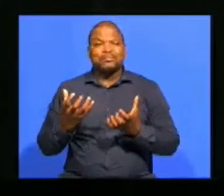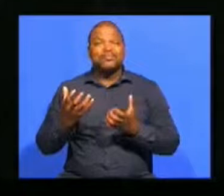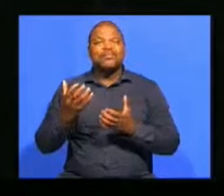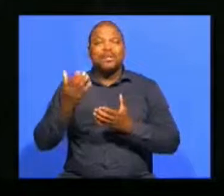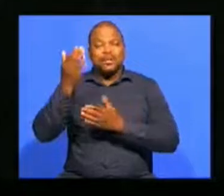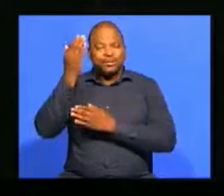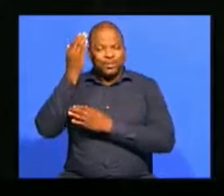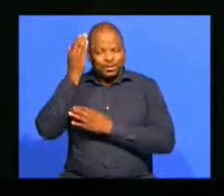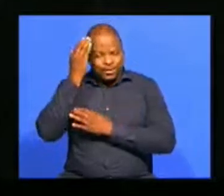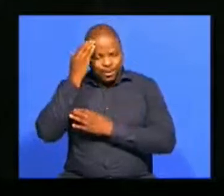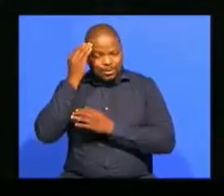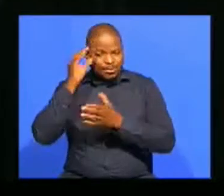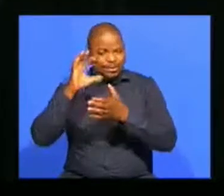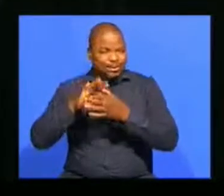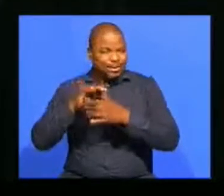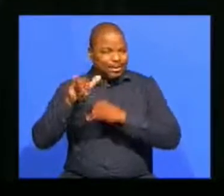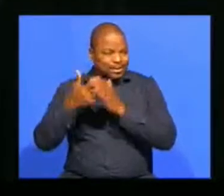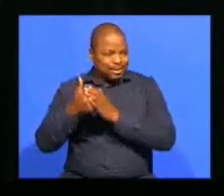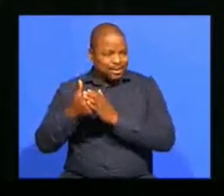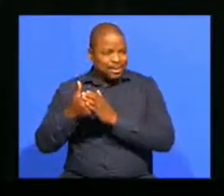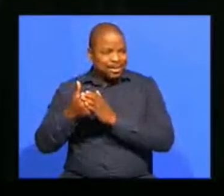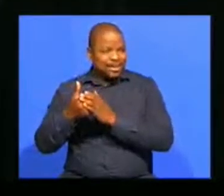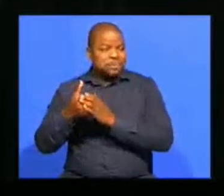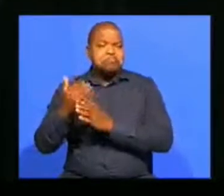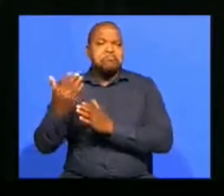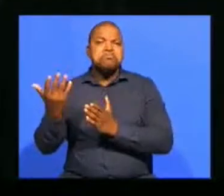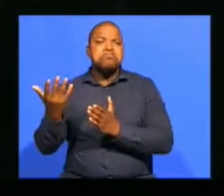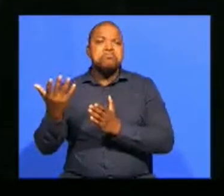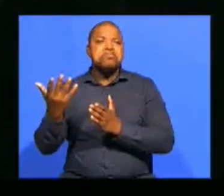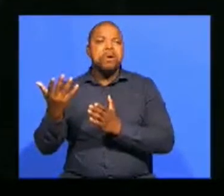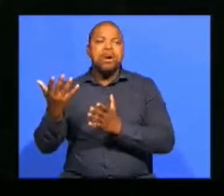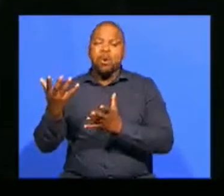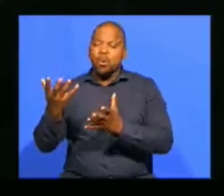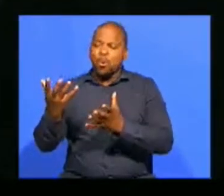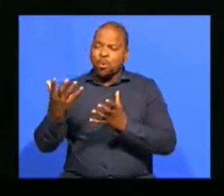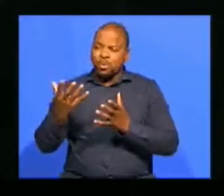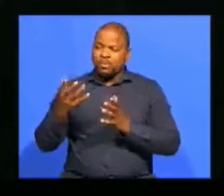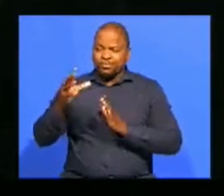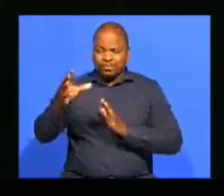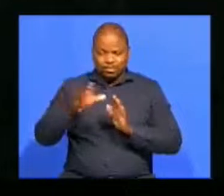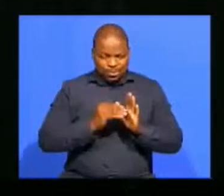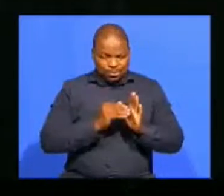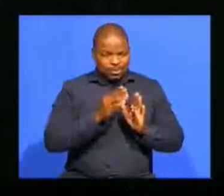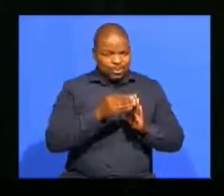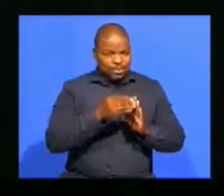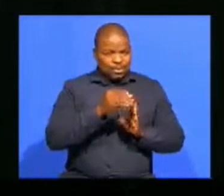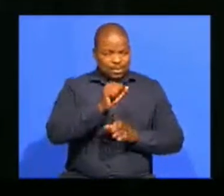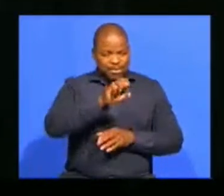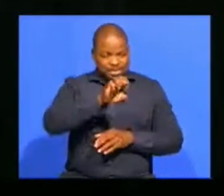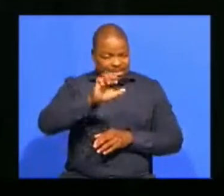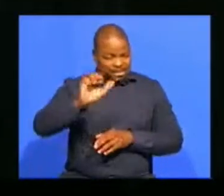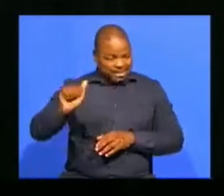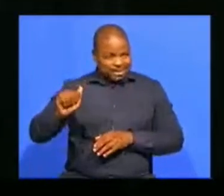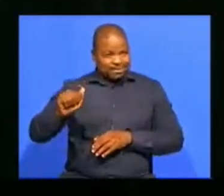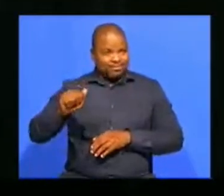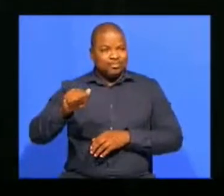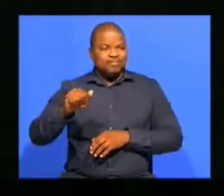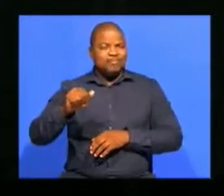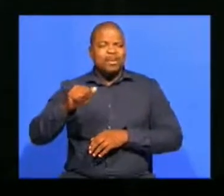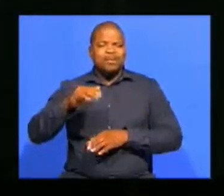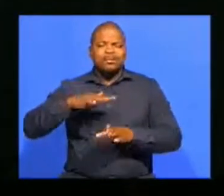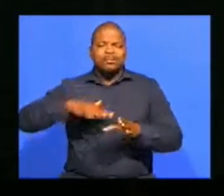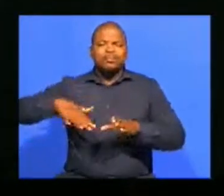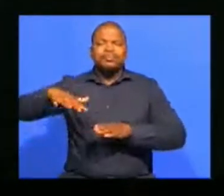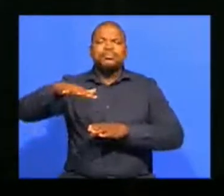know also that we have joined the International Maritime Organization, because we also want to be a player at sea, landlocked as we might